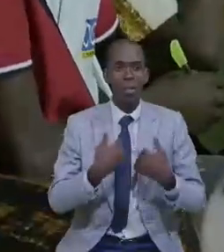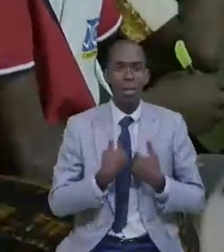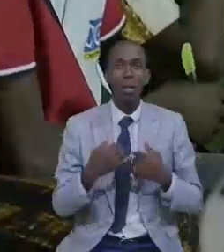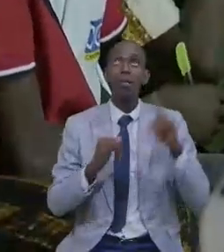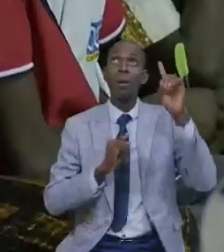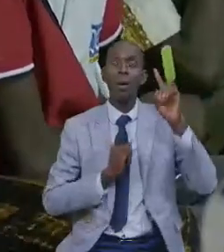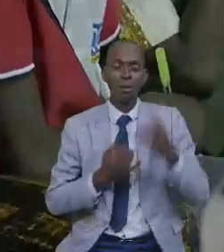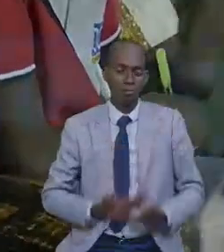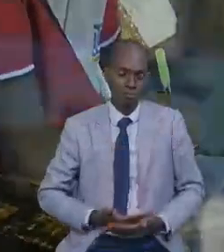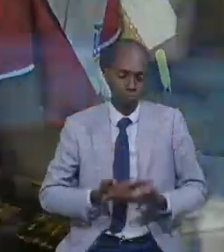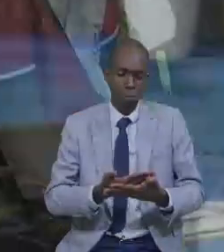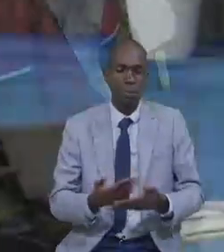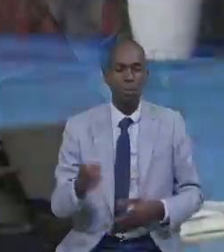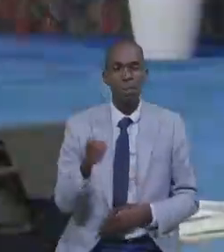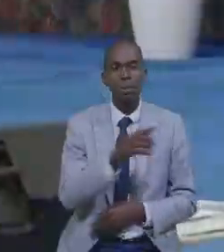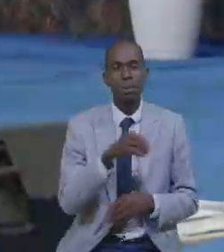thee.